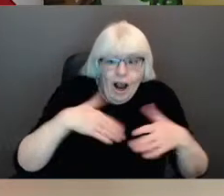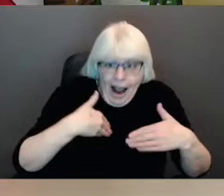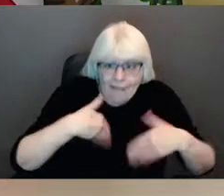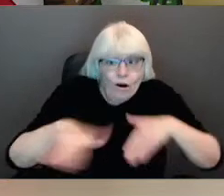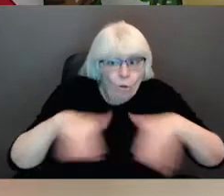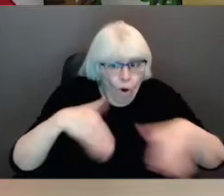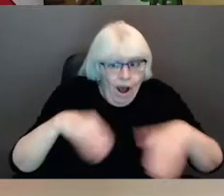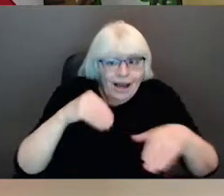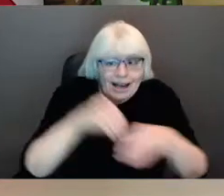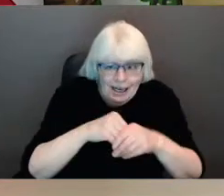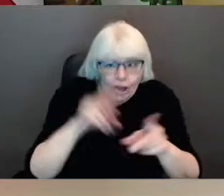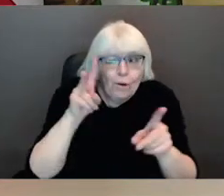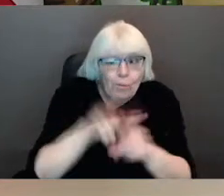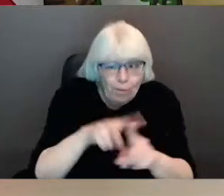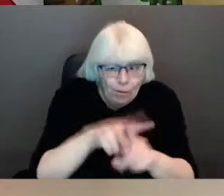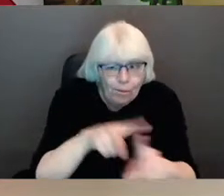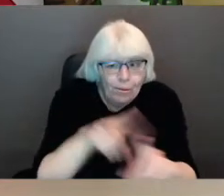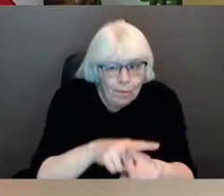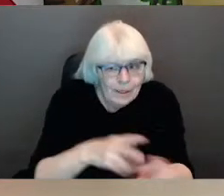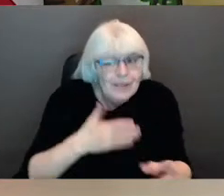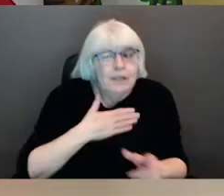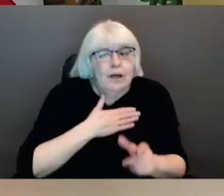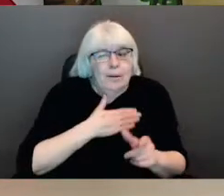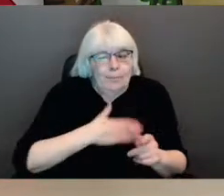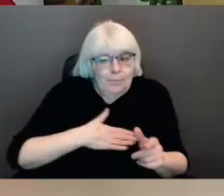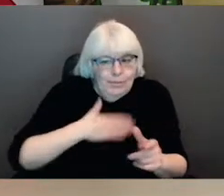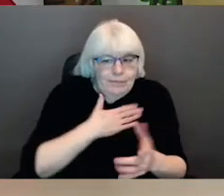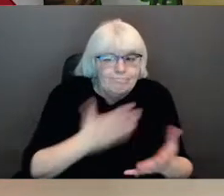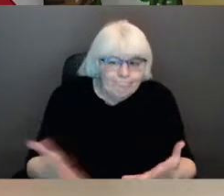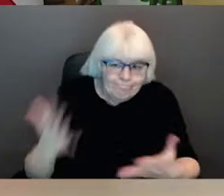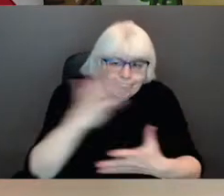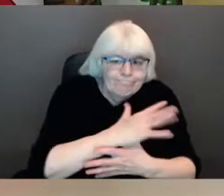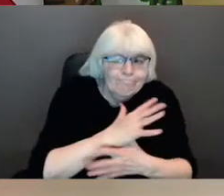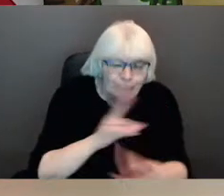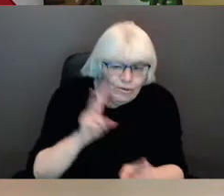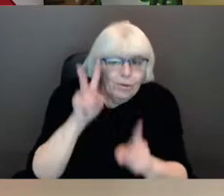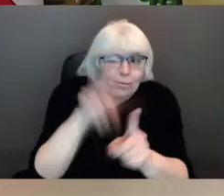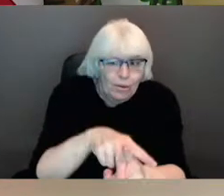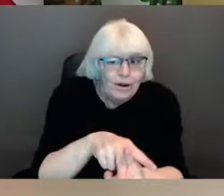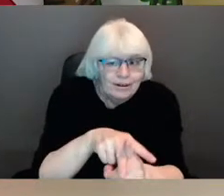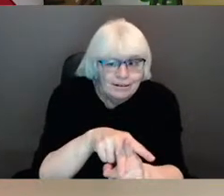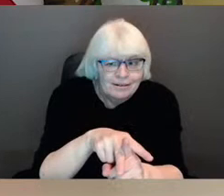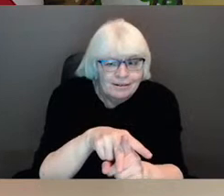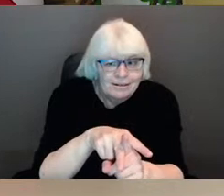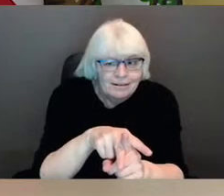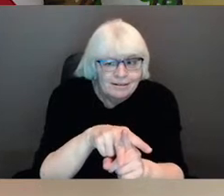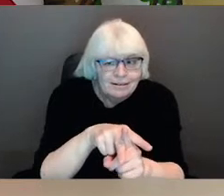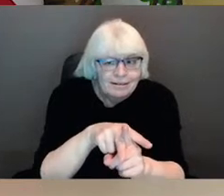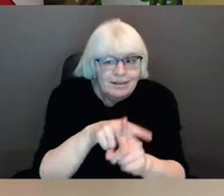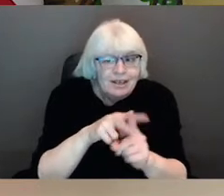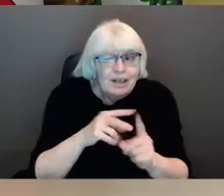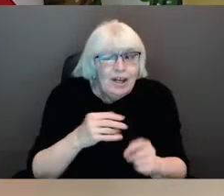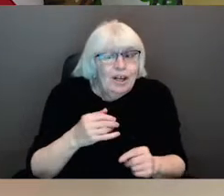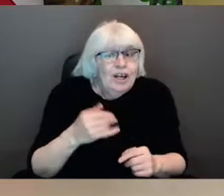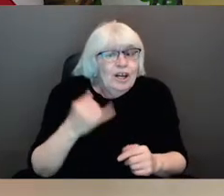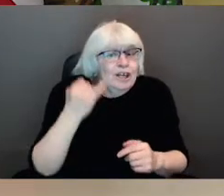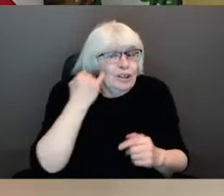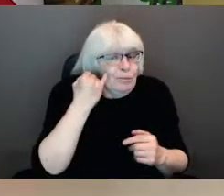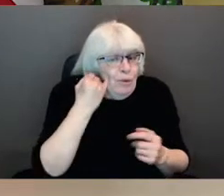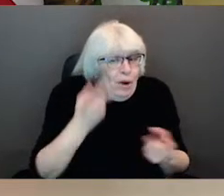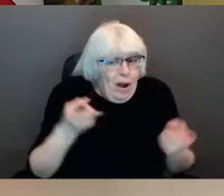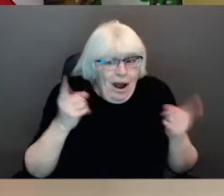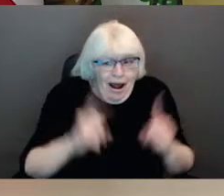booster. You might be very glad to be fully vaccinated, including your booster, should you or a loved one contract